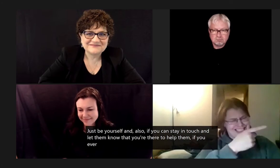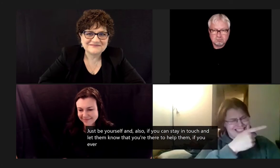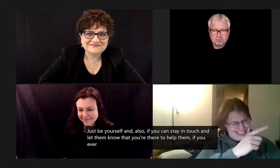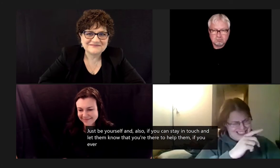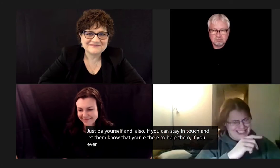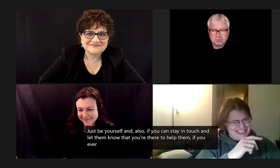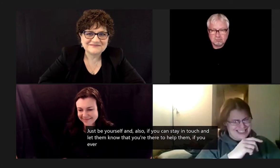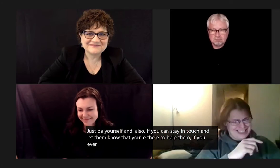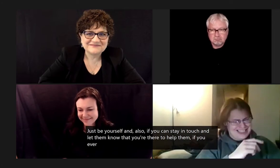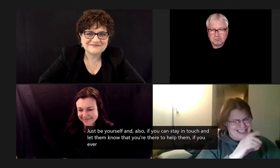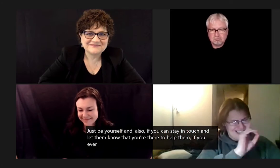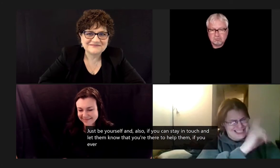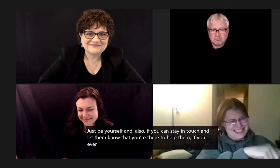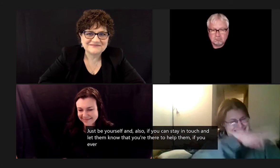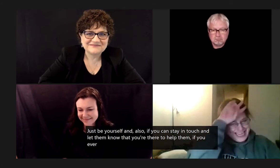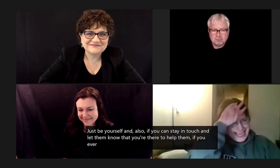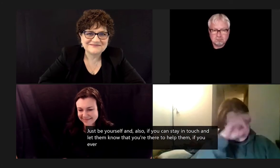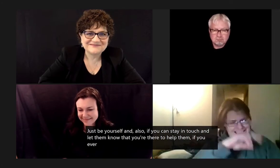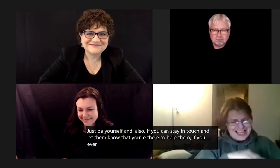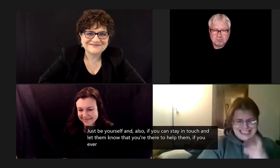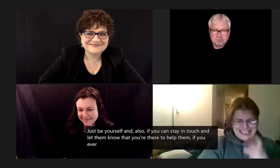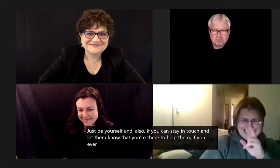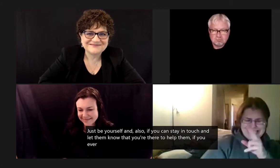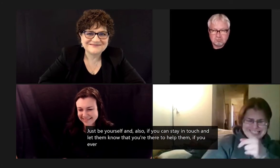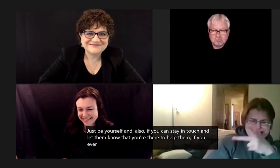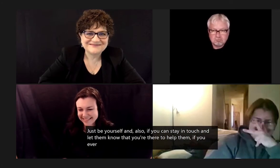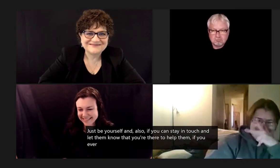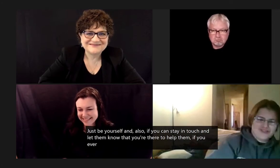And be nice.